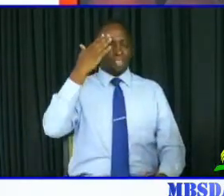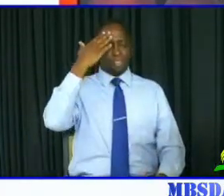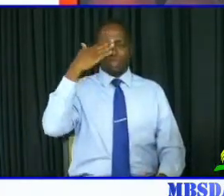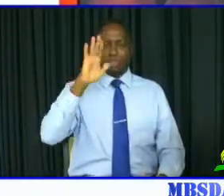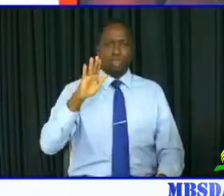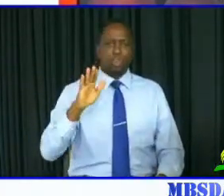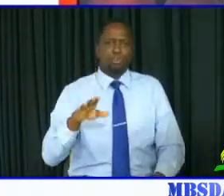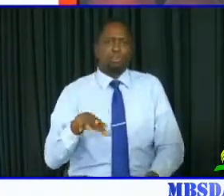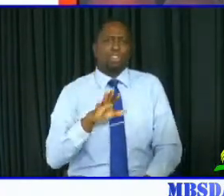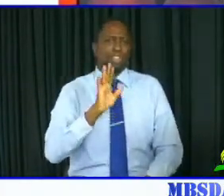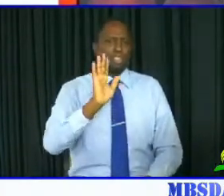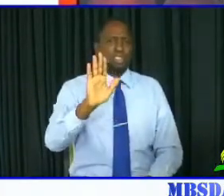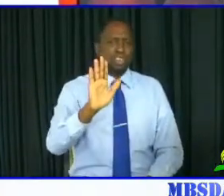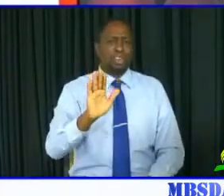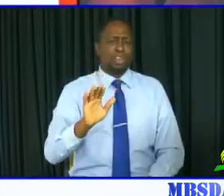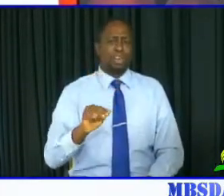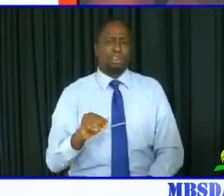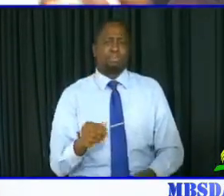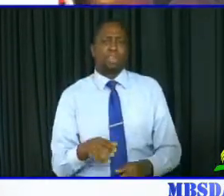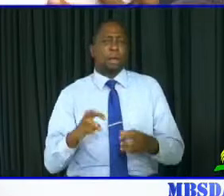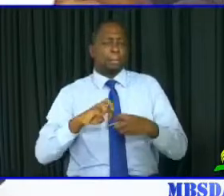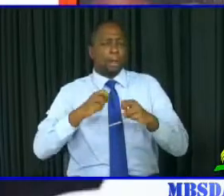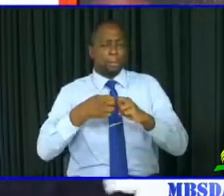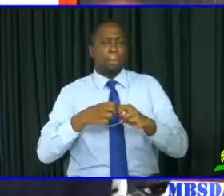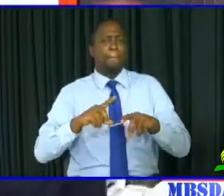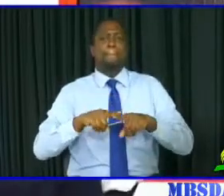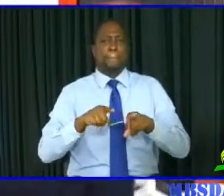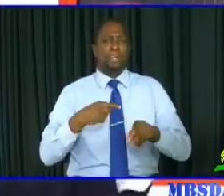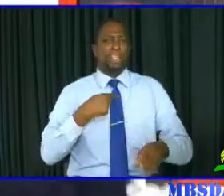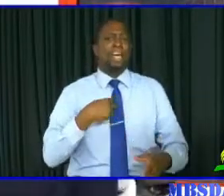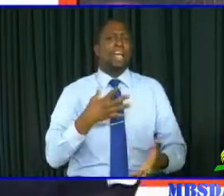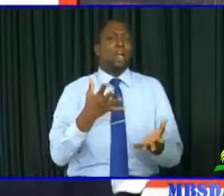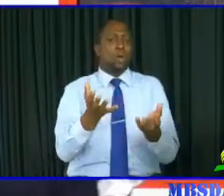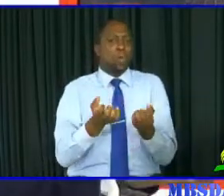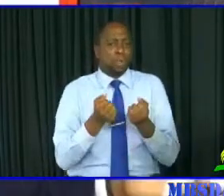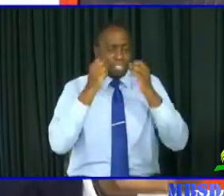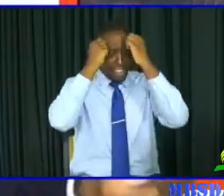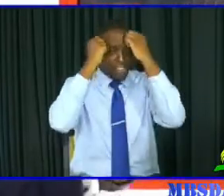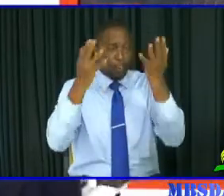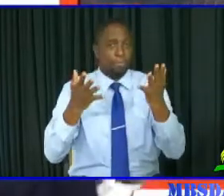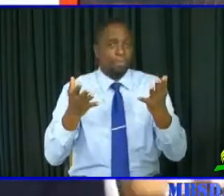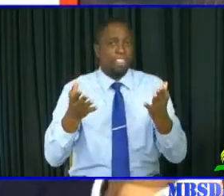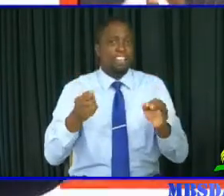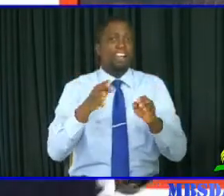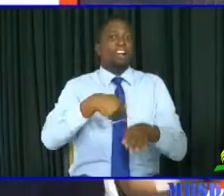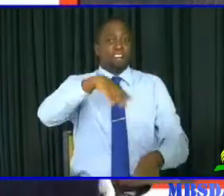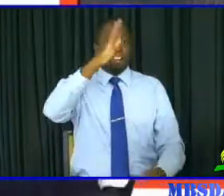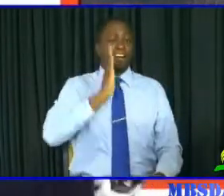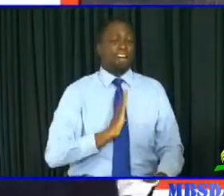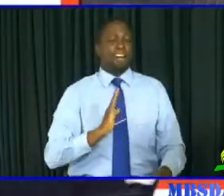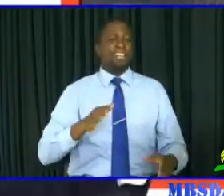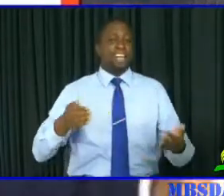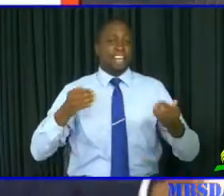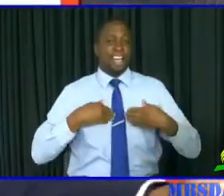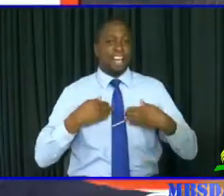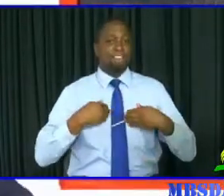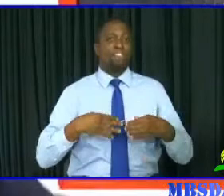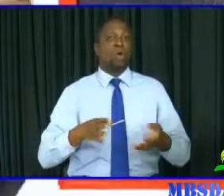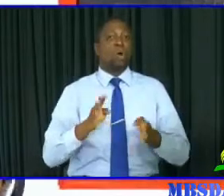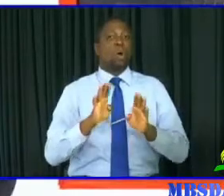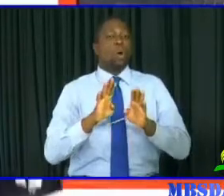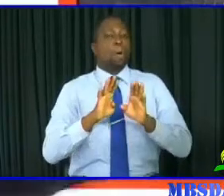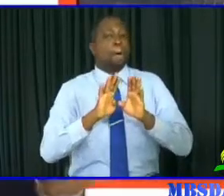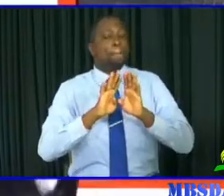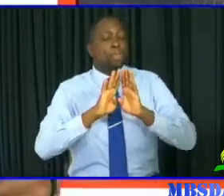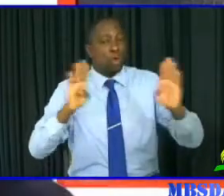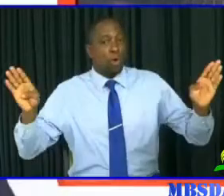let you know that God has opened borders in his kingdom. God has not only opened borders,